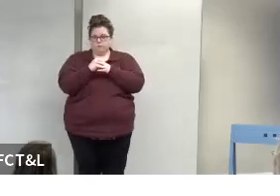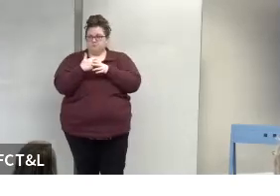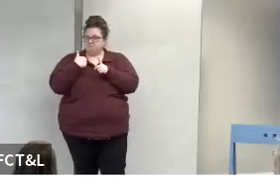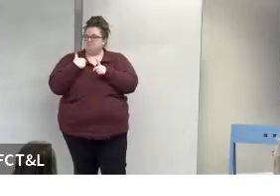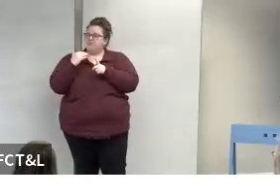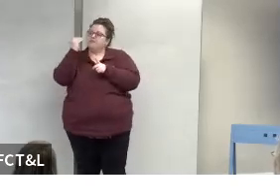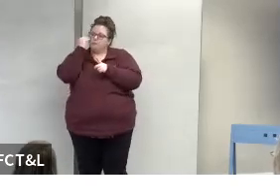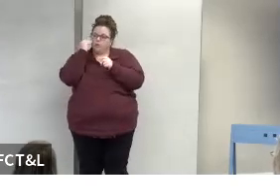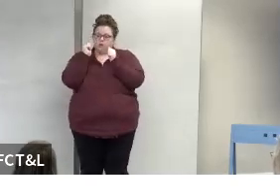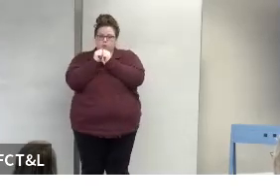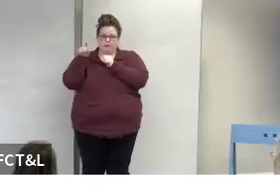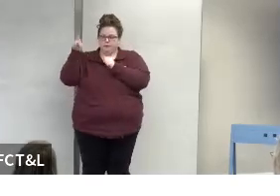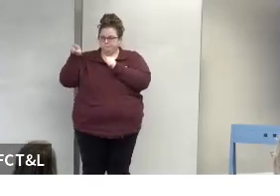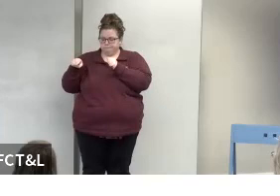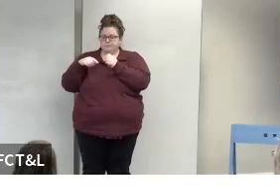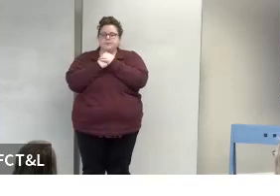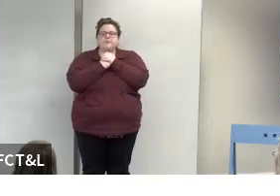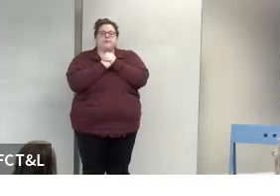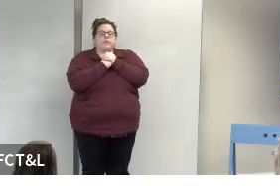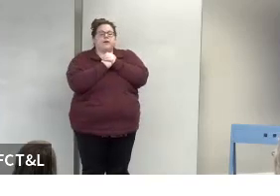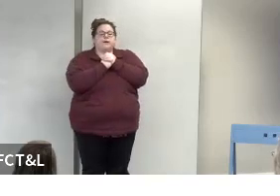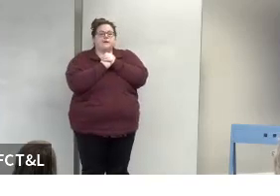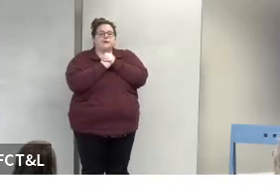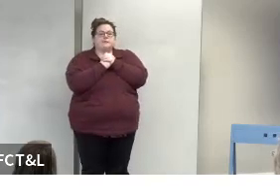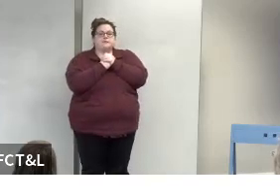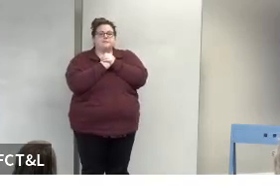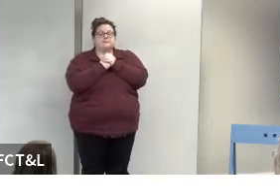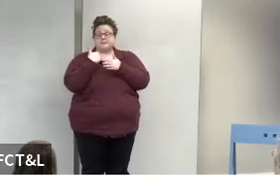community college with a sign language interpreter after that.